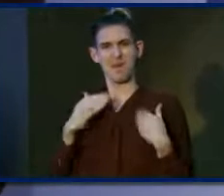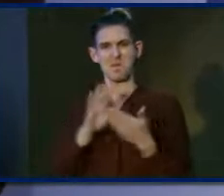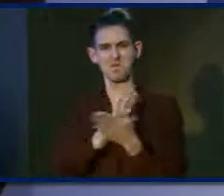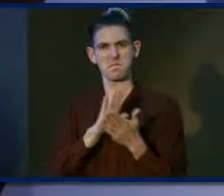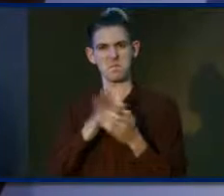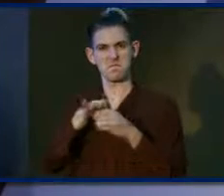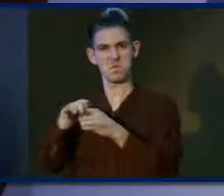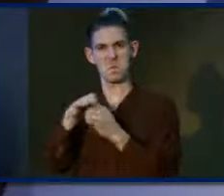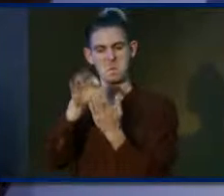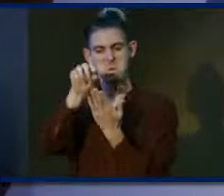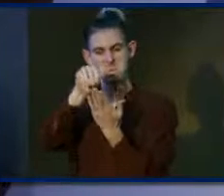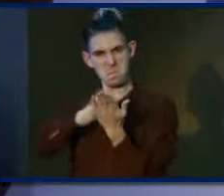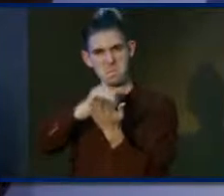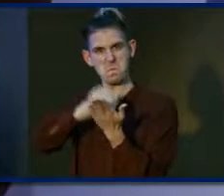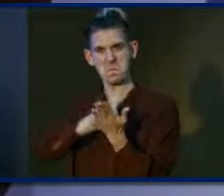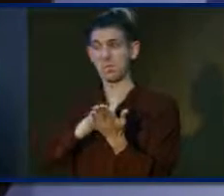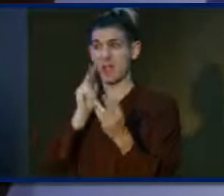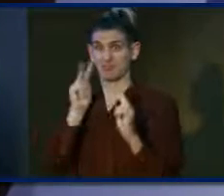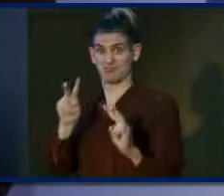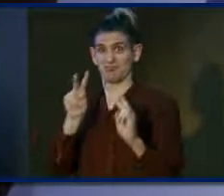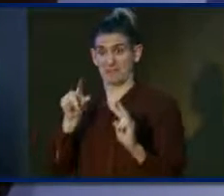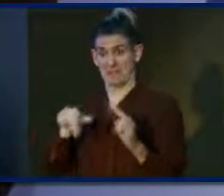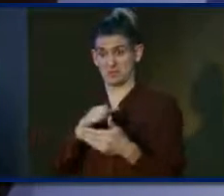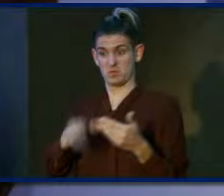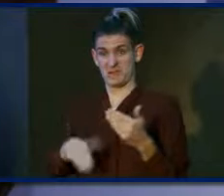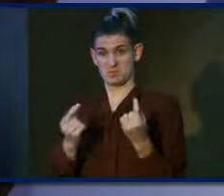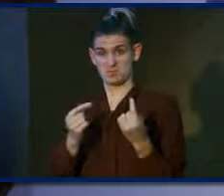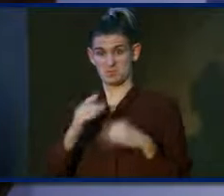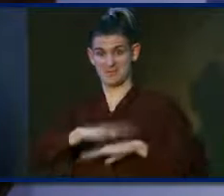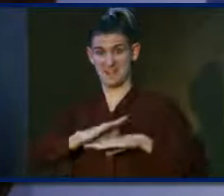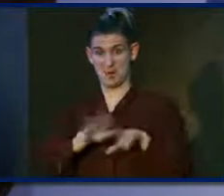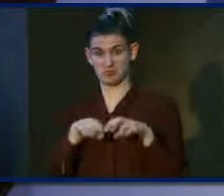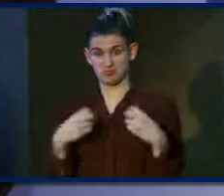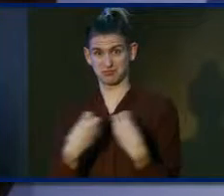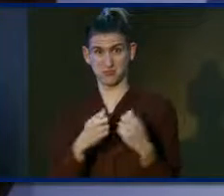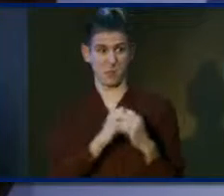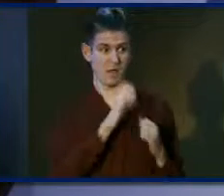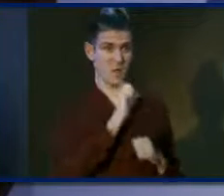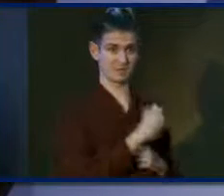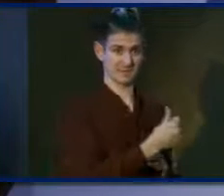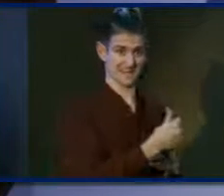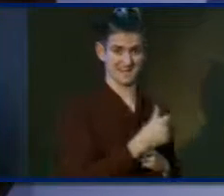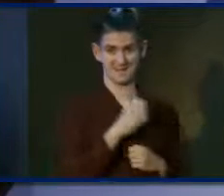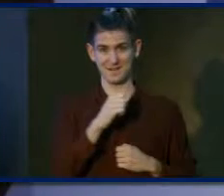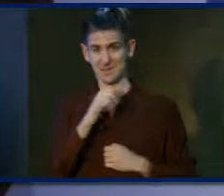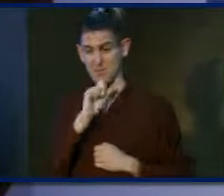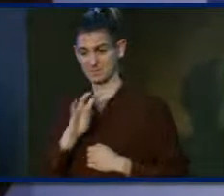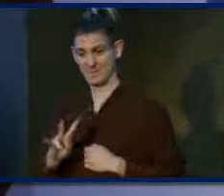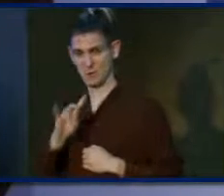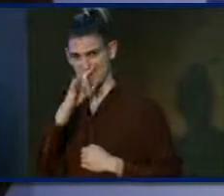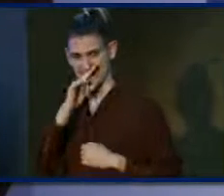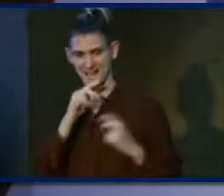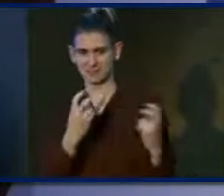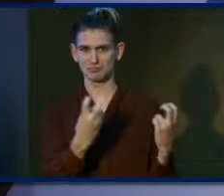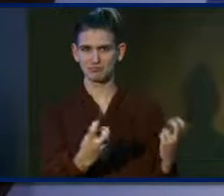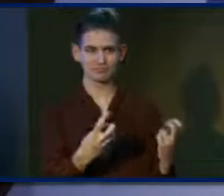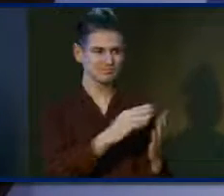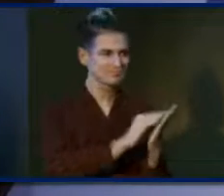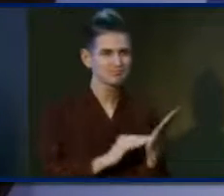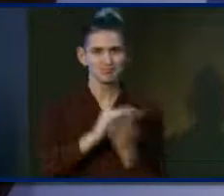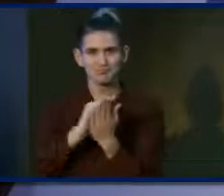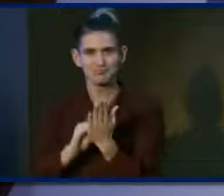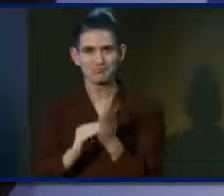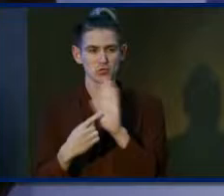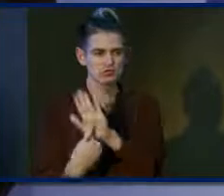to doing that together around the table this weekend with our 10-year-old and our 7-year-old, so they can see firsthand